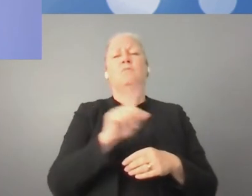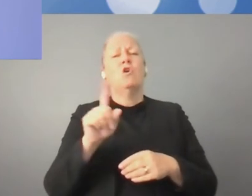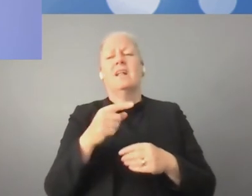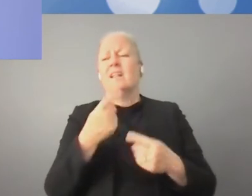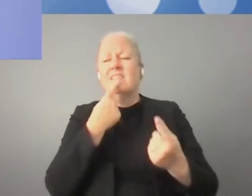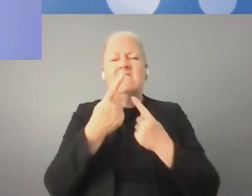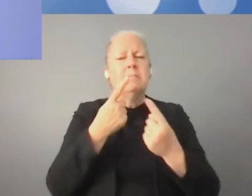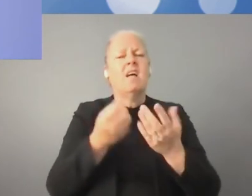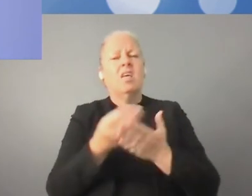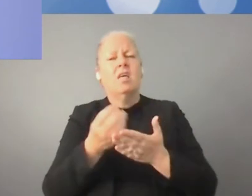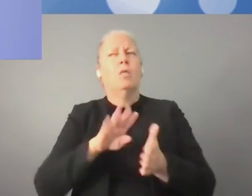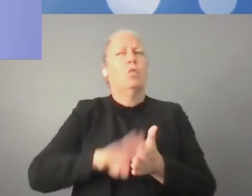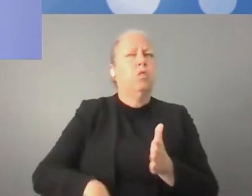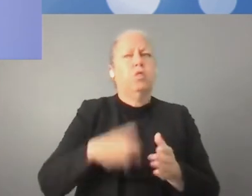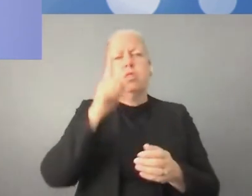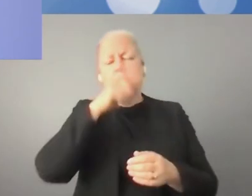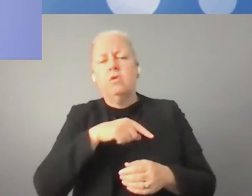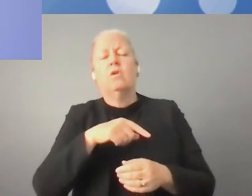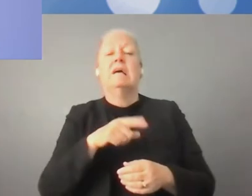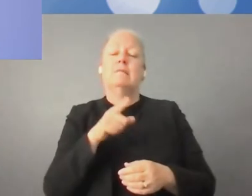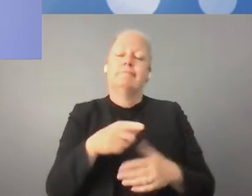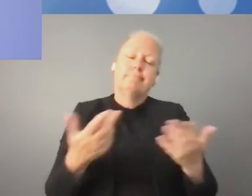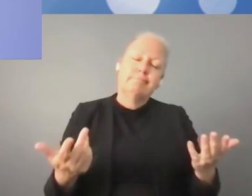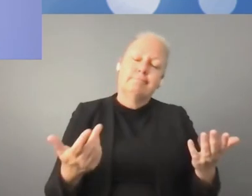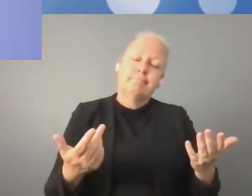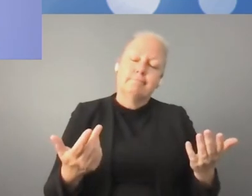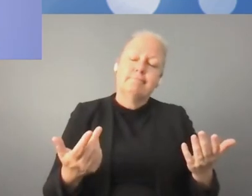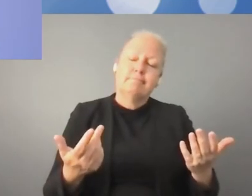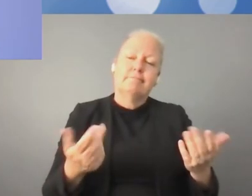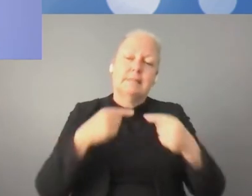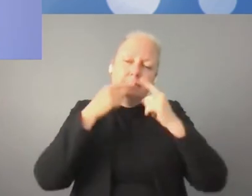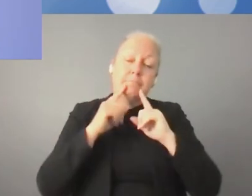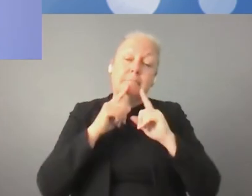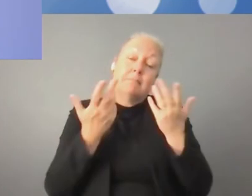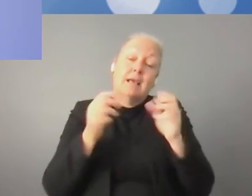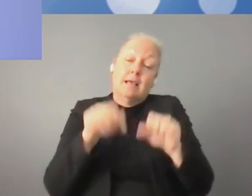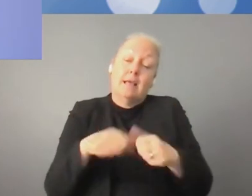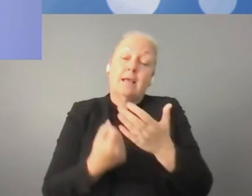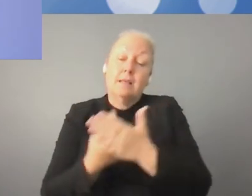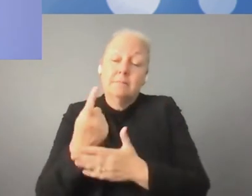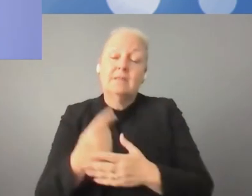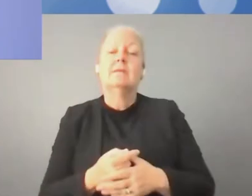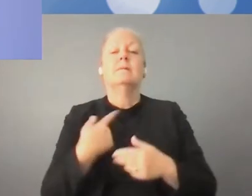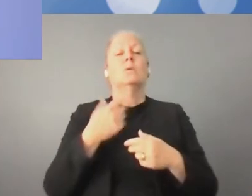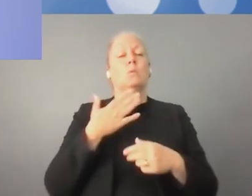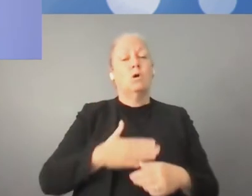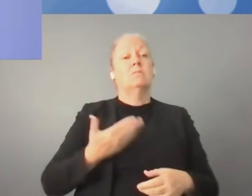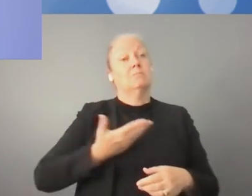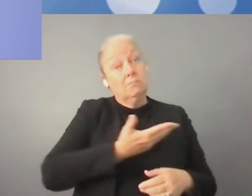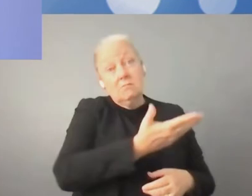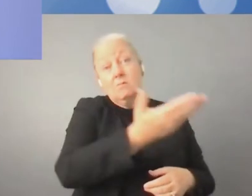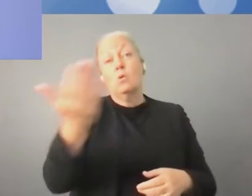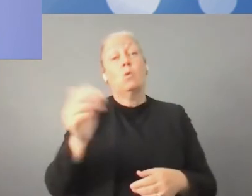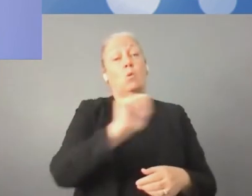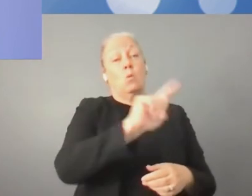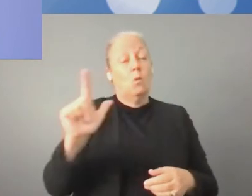unfortunately can happen so with this objective in mind we call on everyone there will be very broad